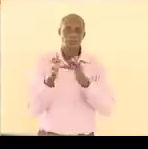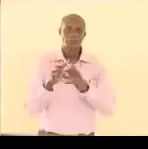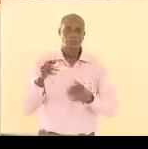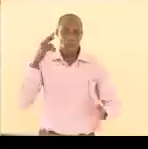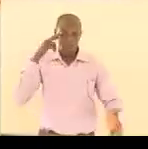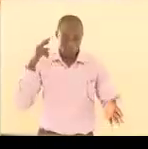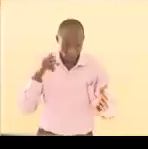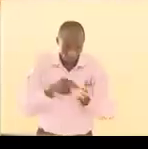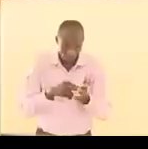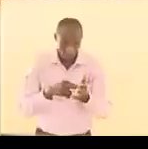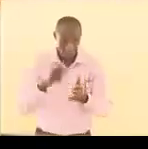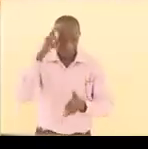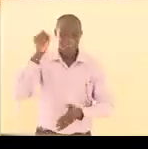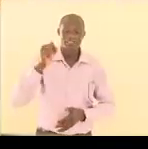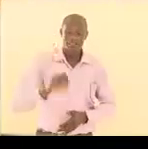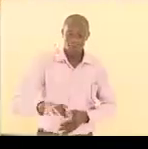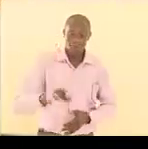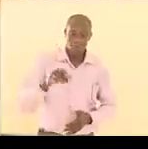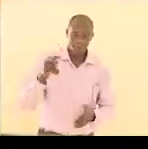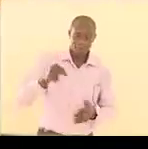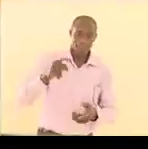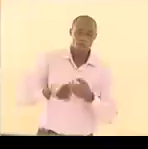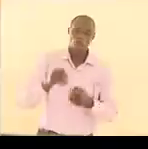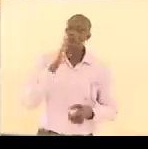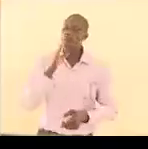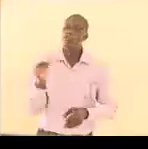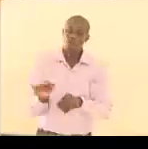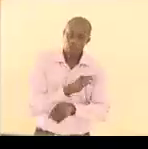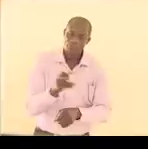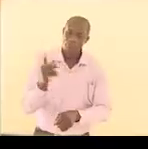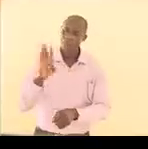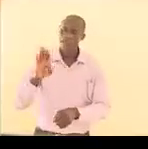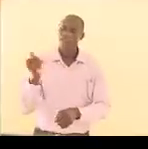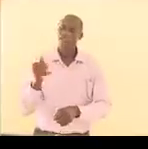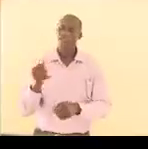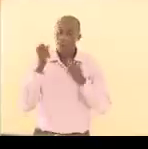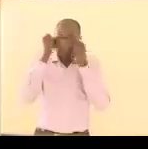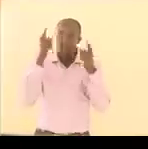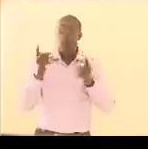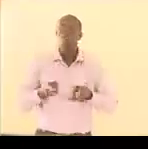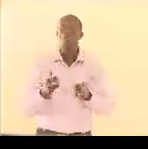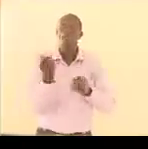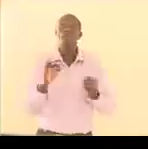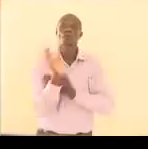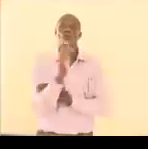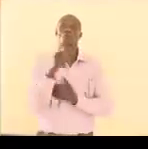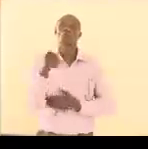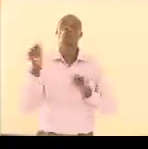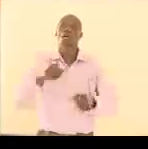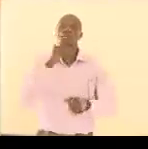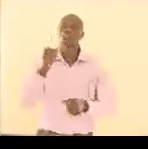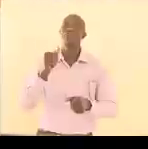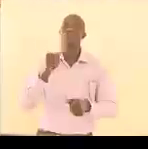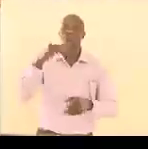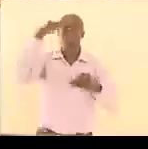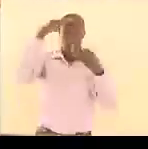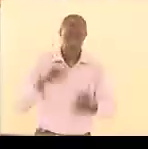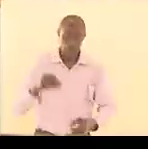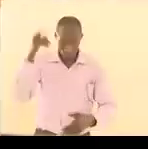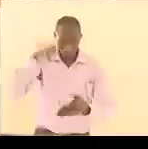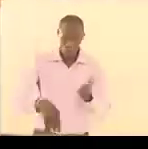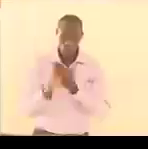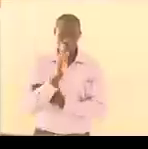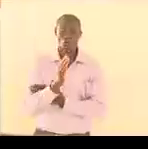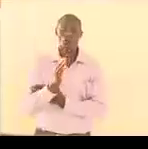he suddenly recognized his need to be filled by the surprising ways of God. You can't determine beforehand what God